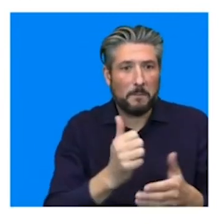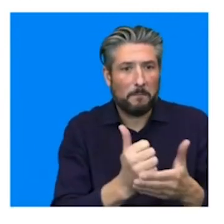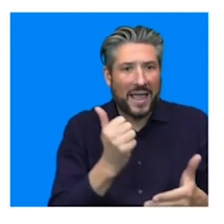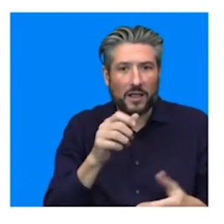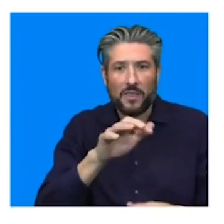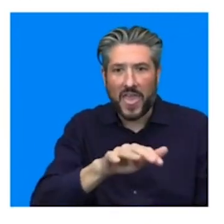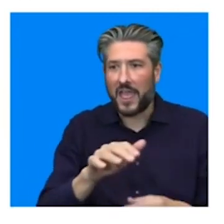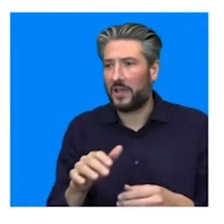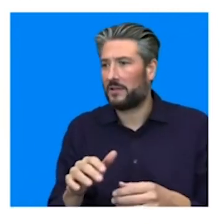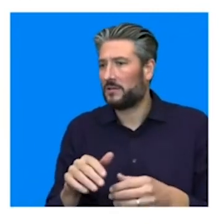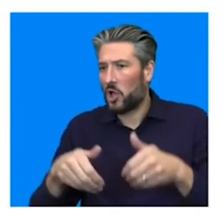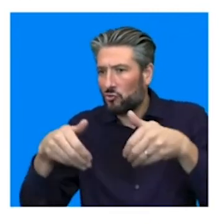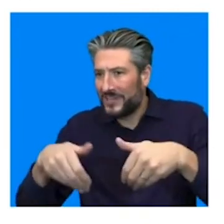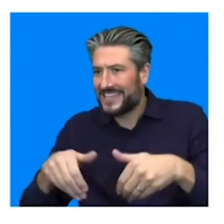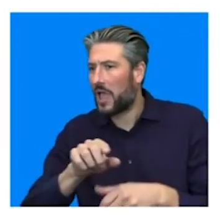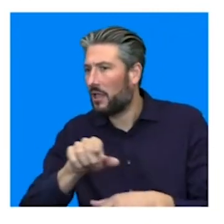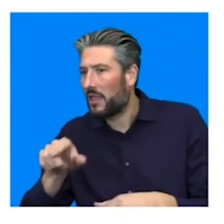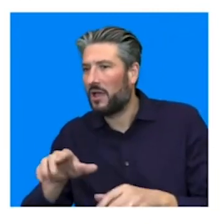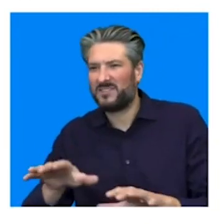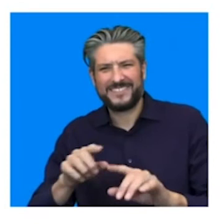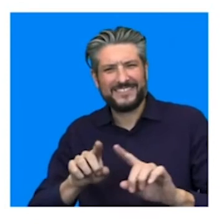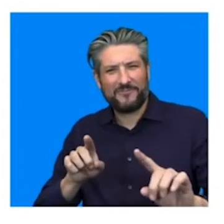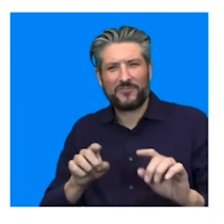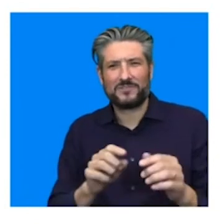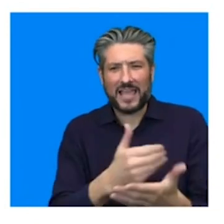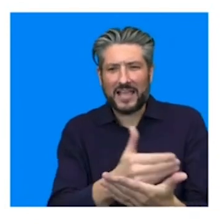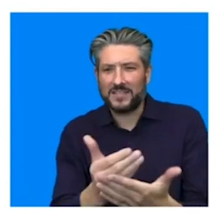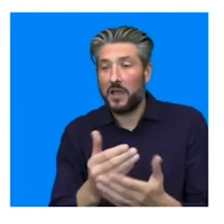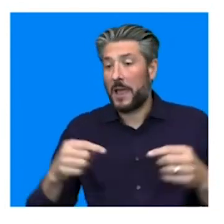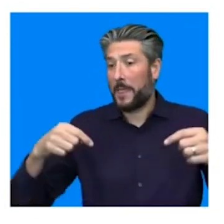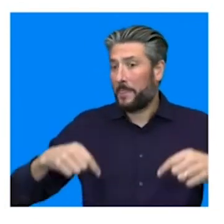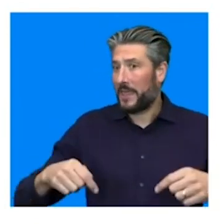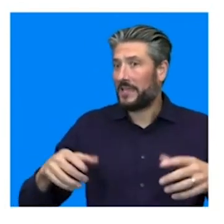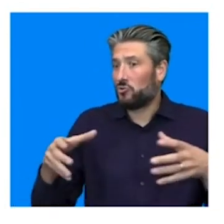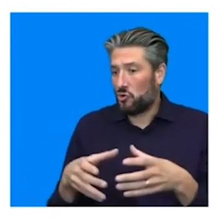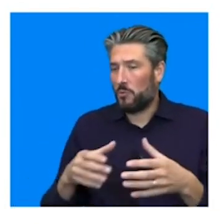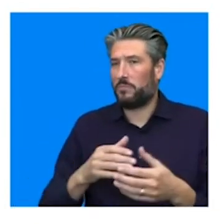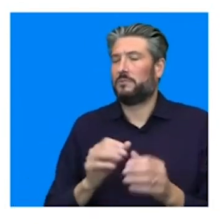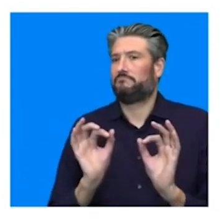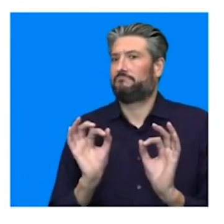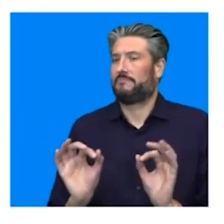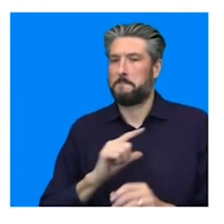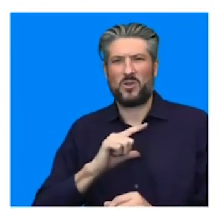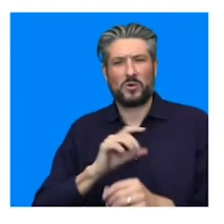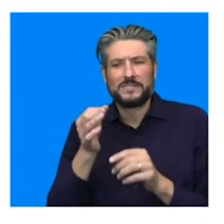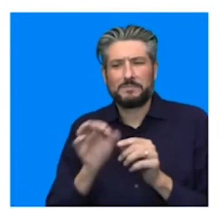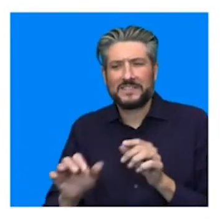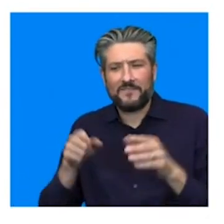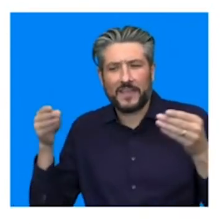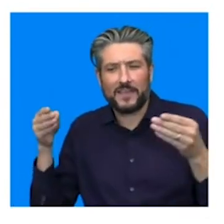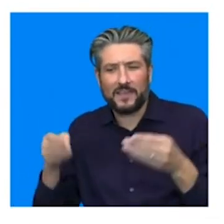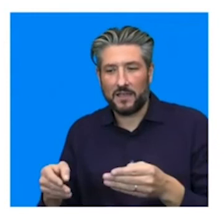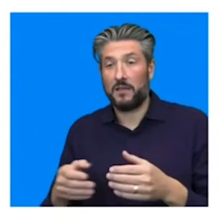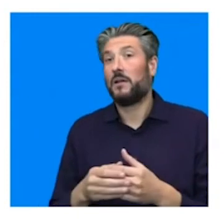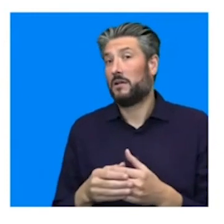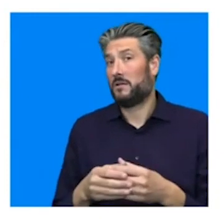these guilds are really great because you're focusing on a specific area with a specific problem, and people can still be invested in what we're talking about because it's